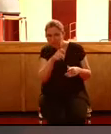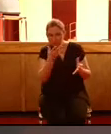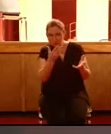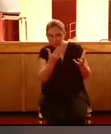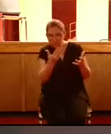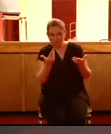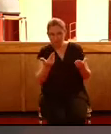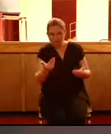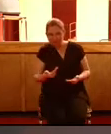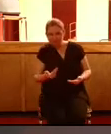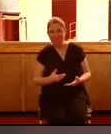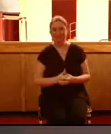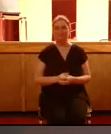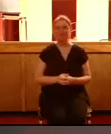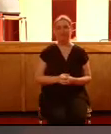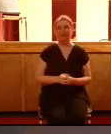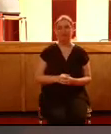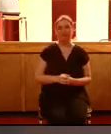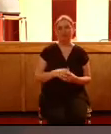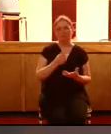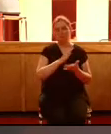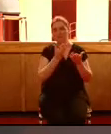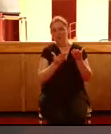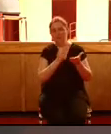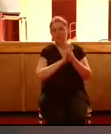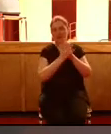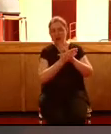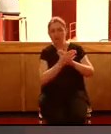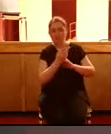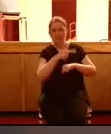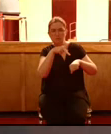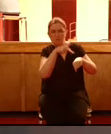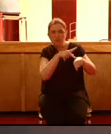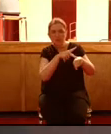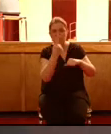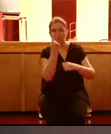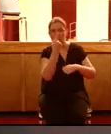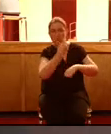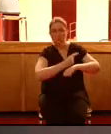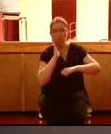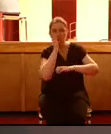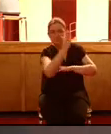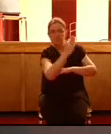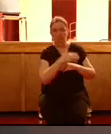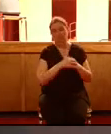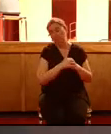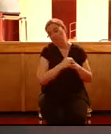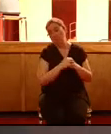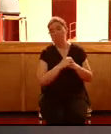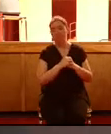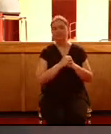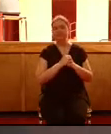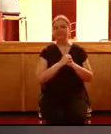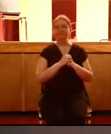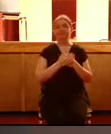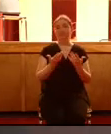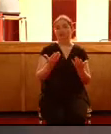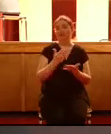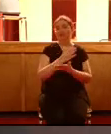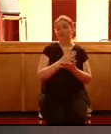into ed leadership. You should look into possibly becoming a principal one day or something like that. And then there's